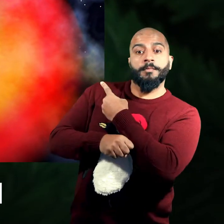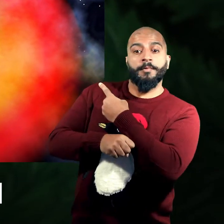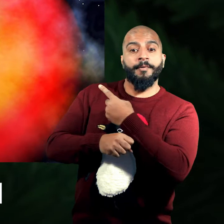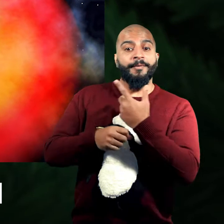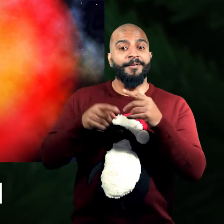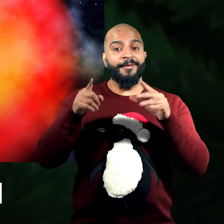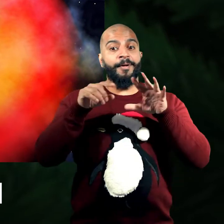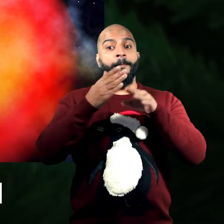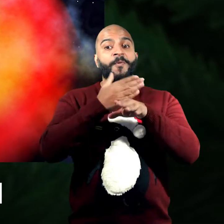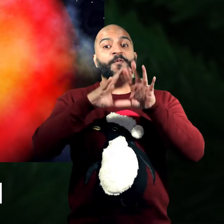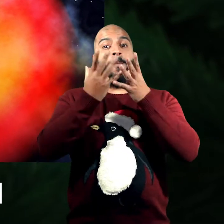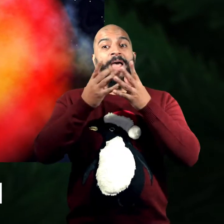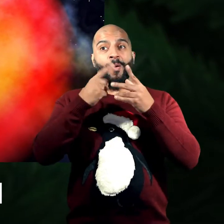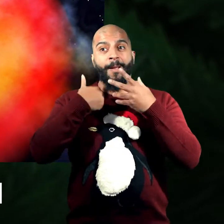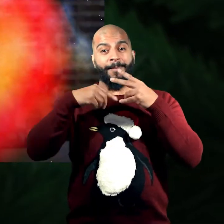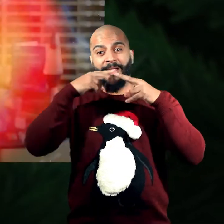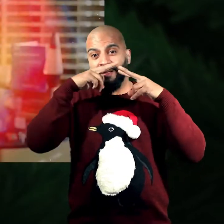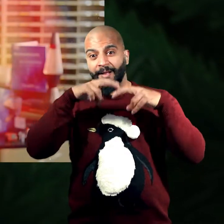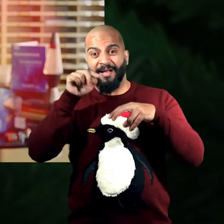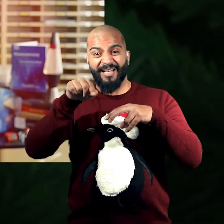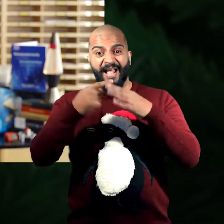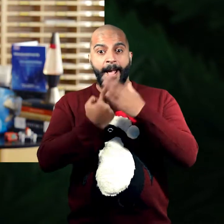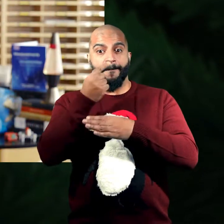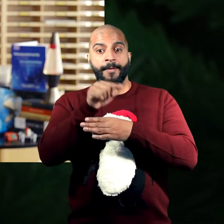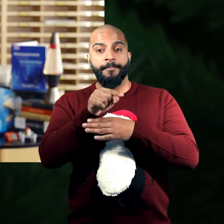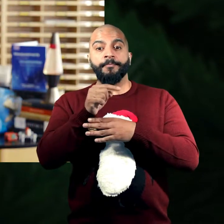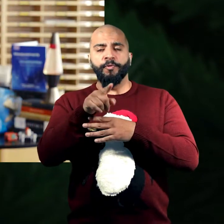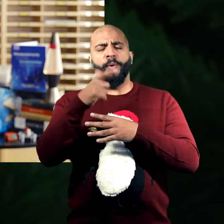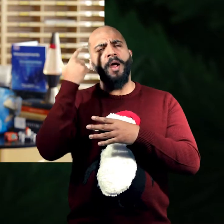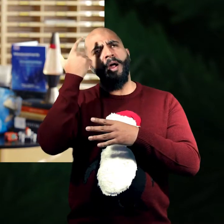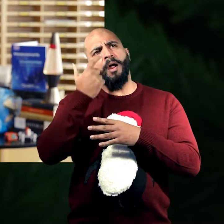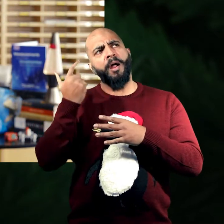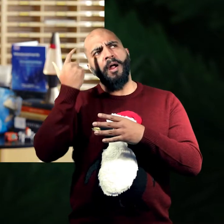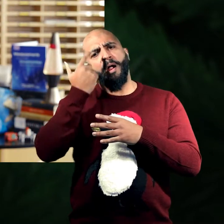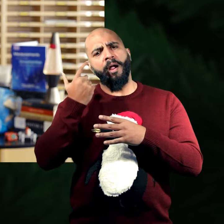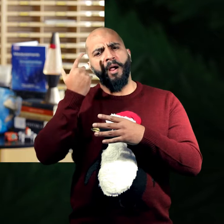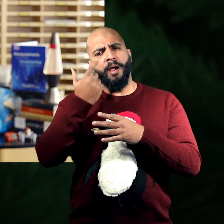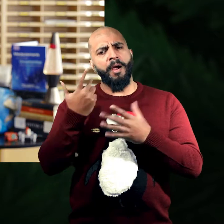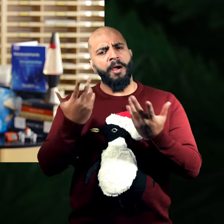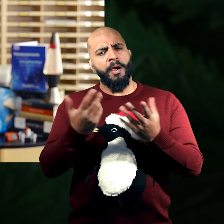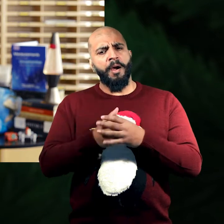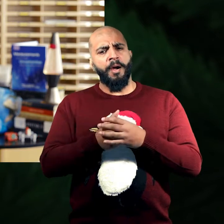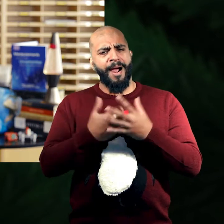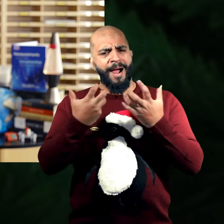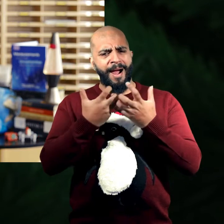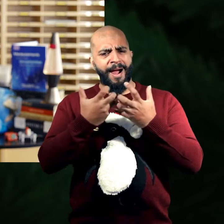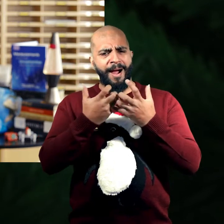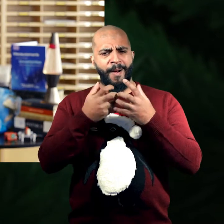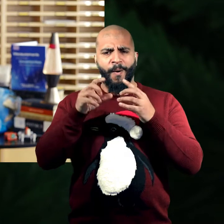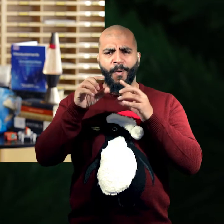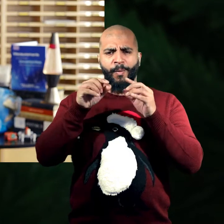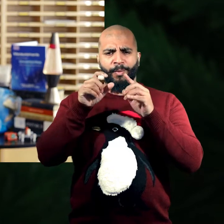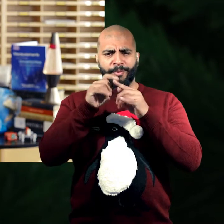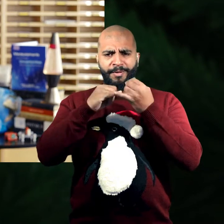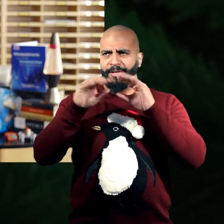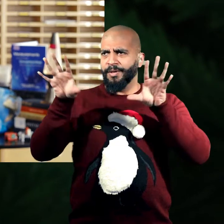And protoplanetary disks are what I study. So now you're wondering, how does the disk